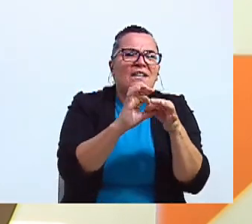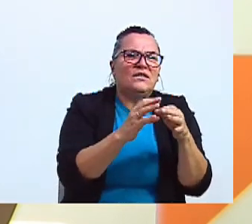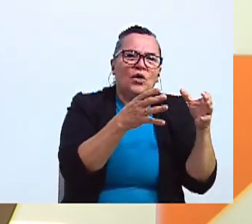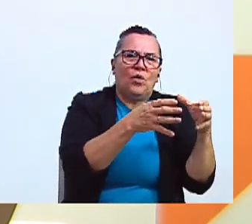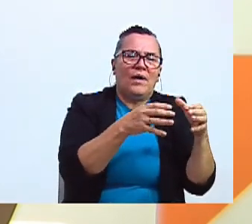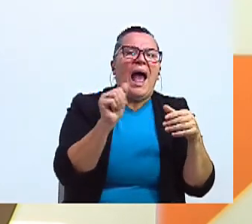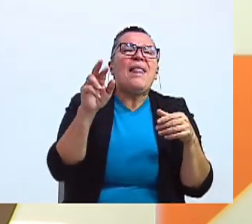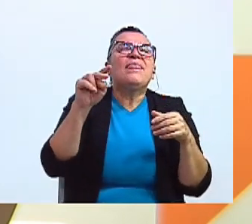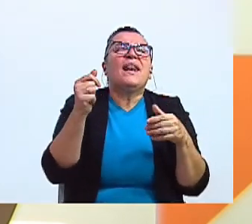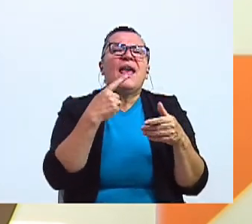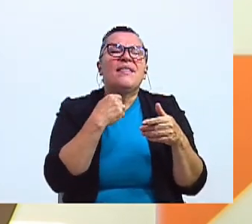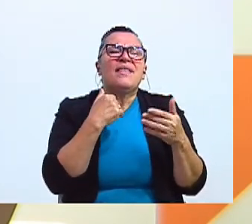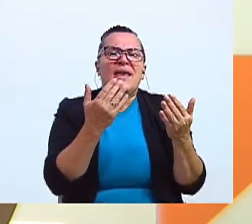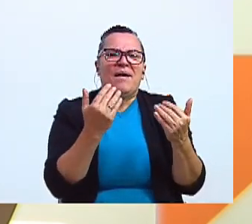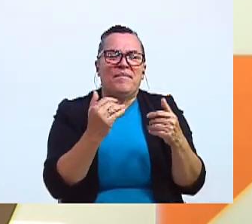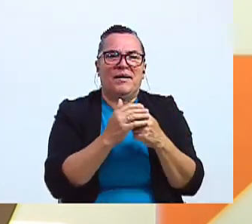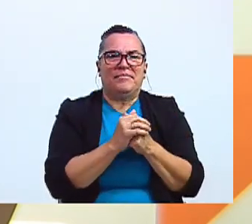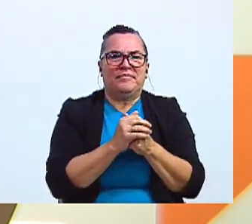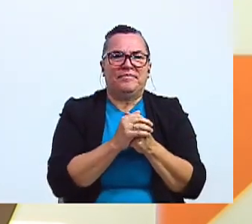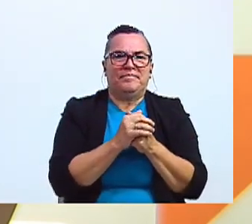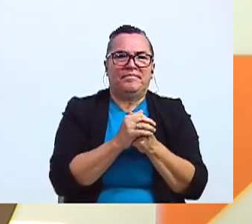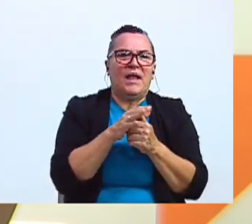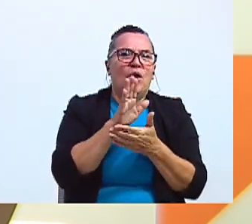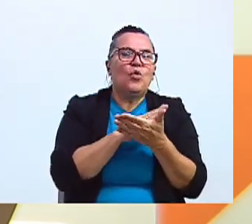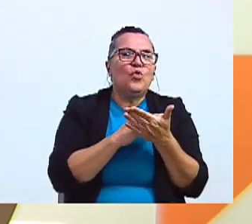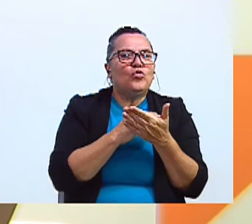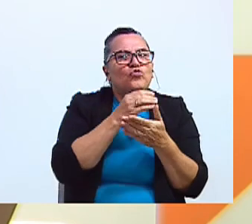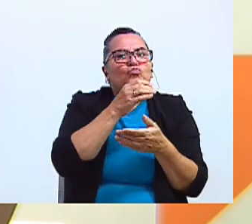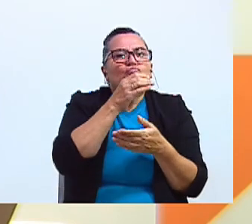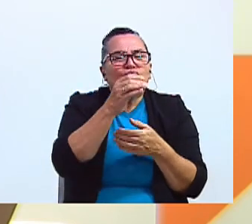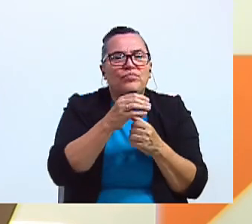Andrea, give me some advice.